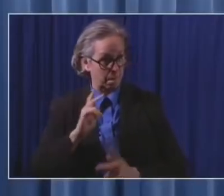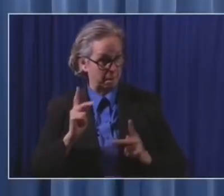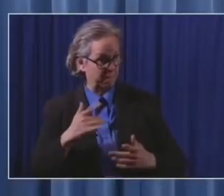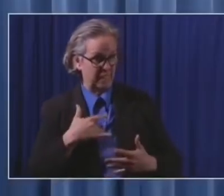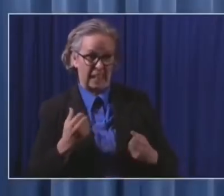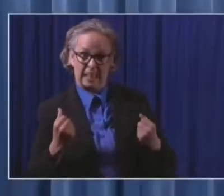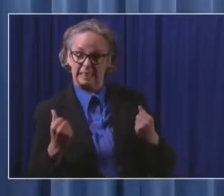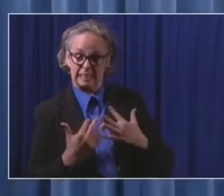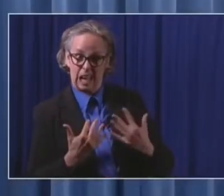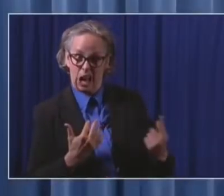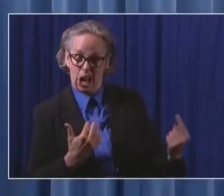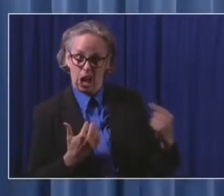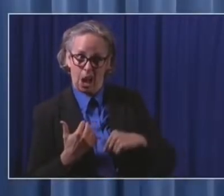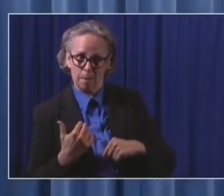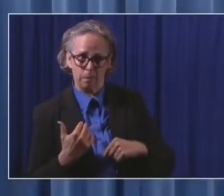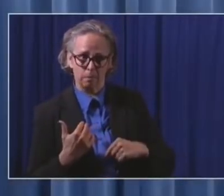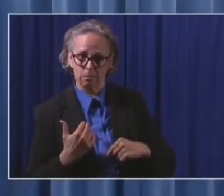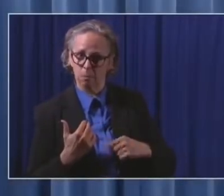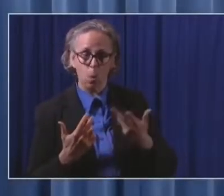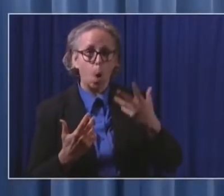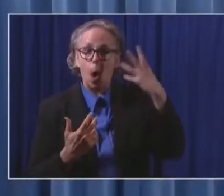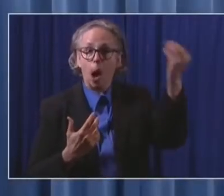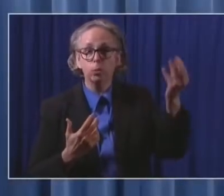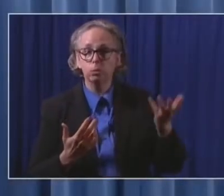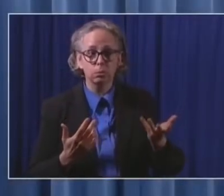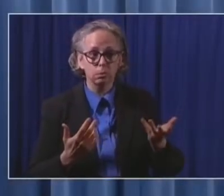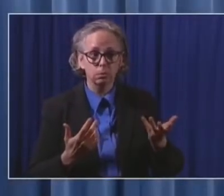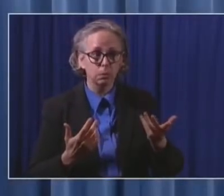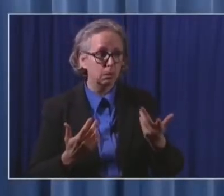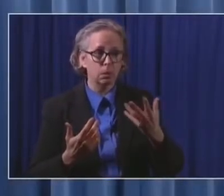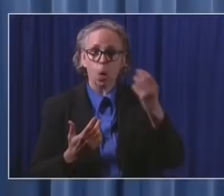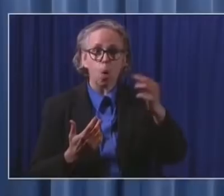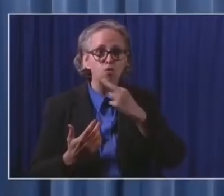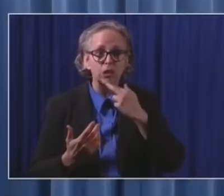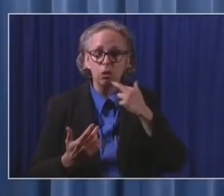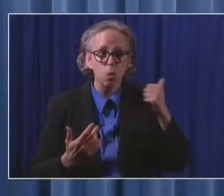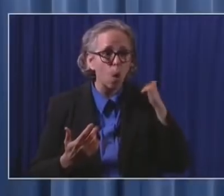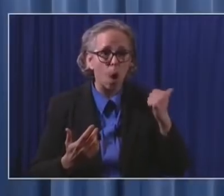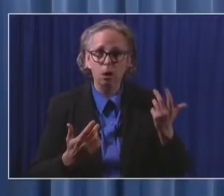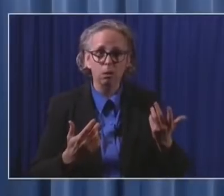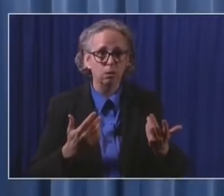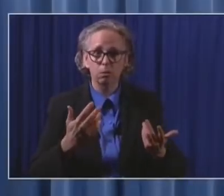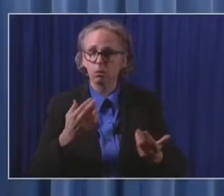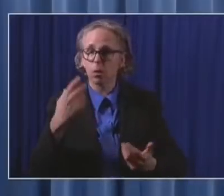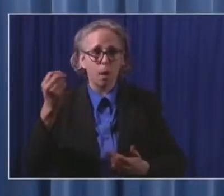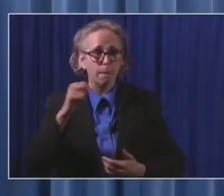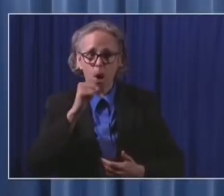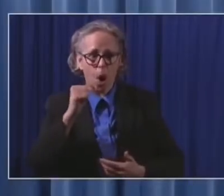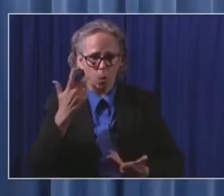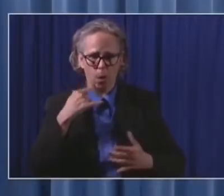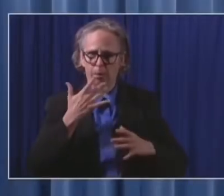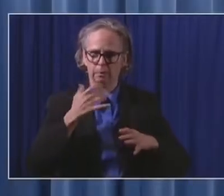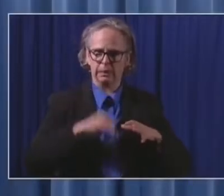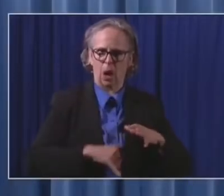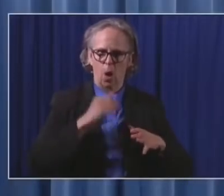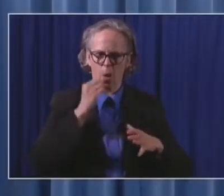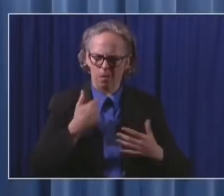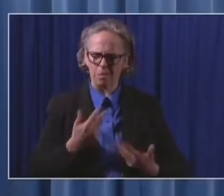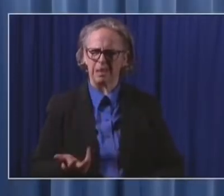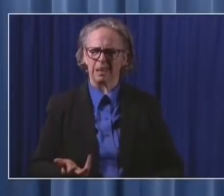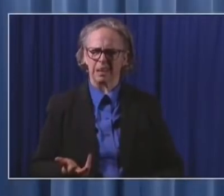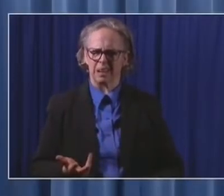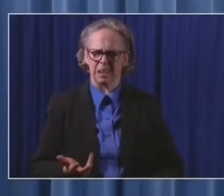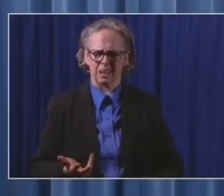And one person on the call said it pretty eloquently, and that is that if people are scared, they're not going to come out and